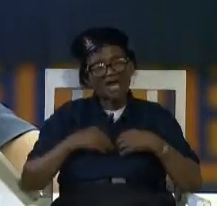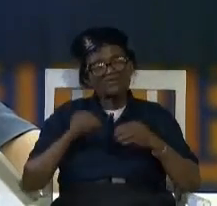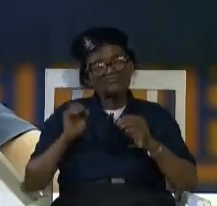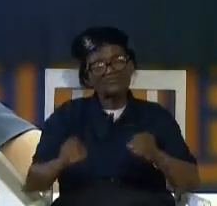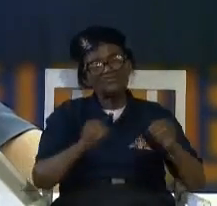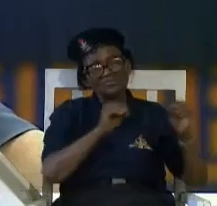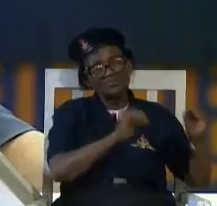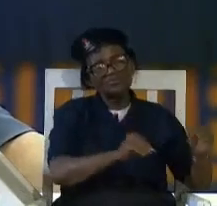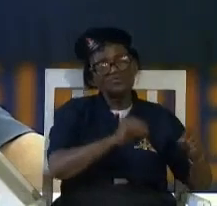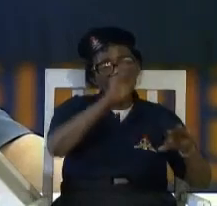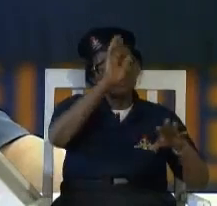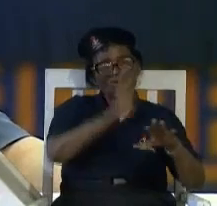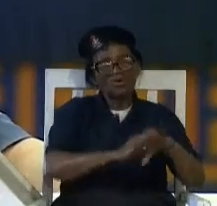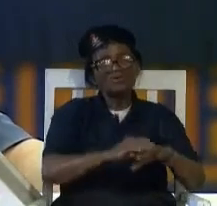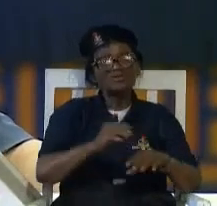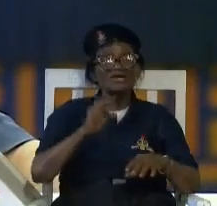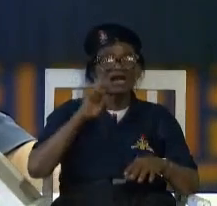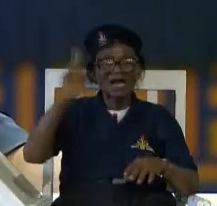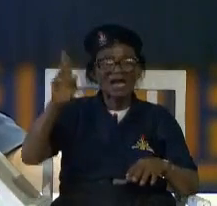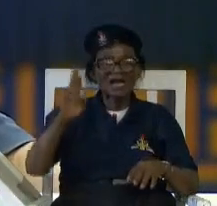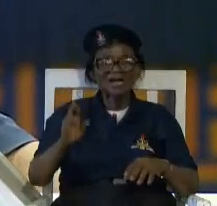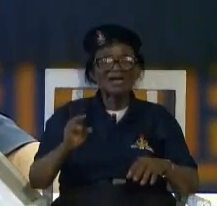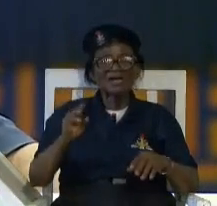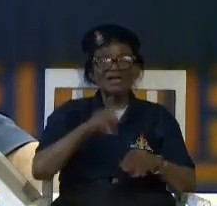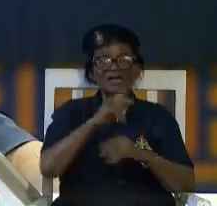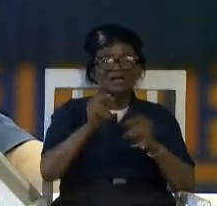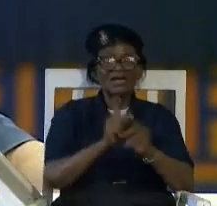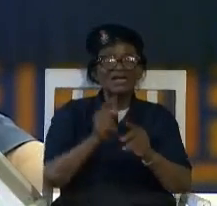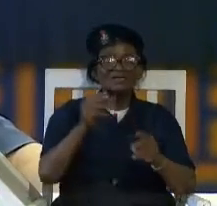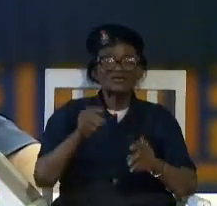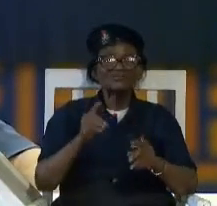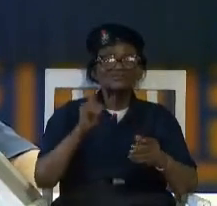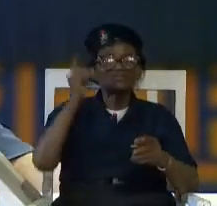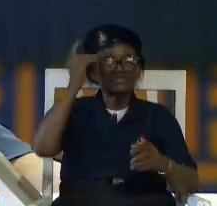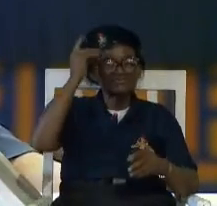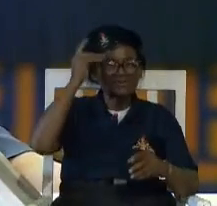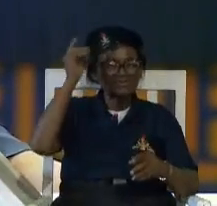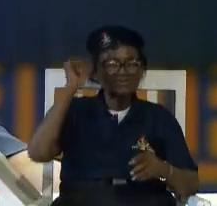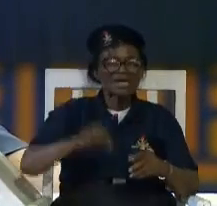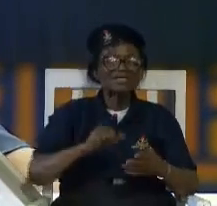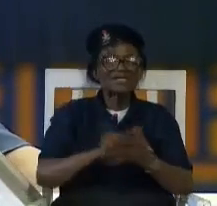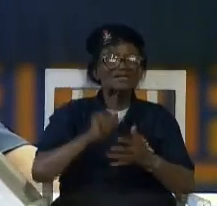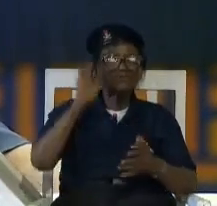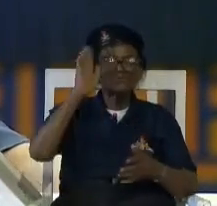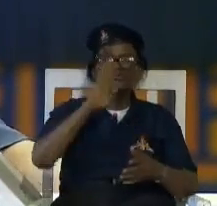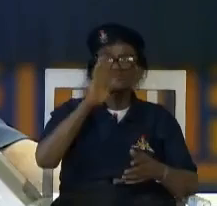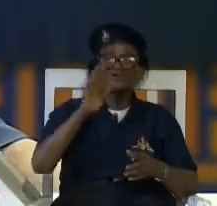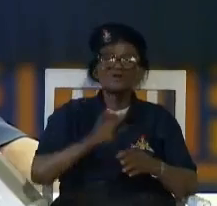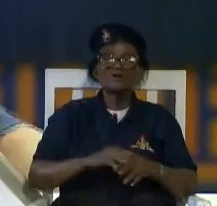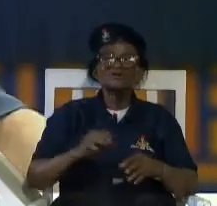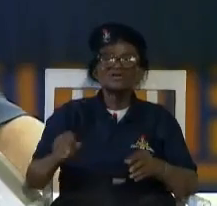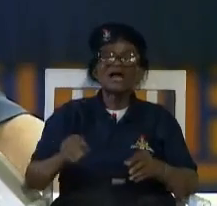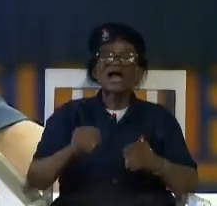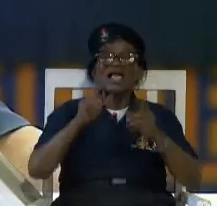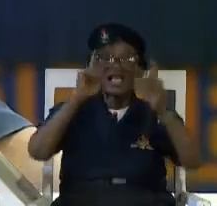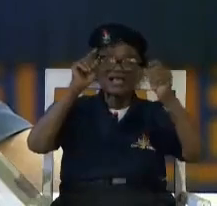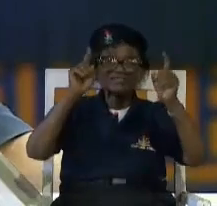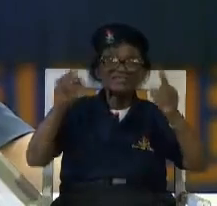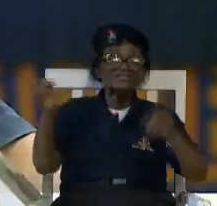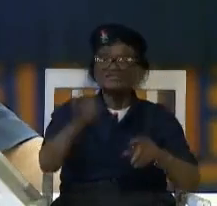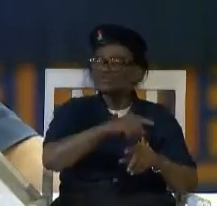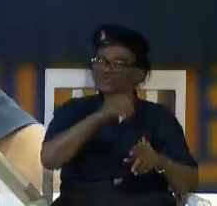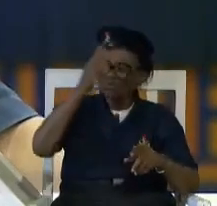Kind of demon that won't appear on x-ray. And that was the end of her problem. Do you